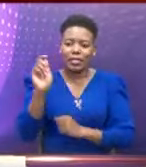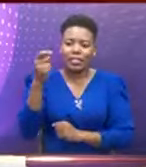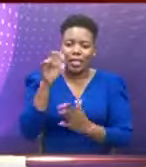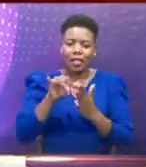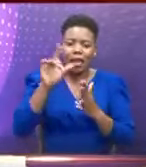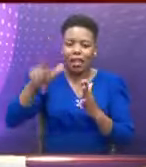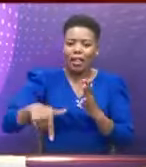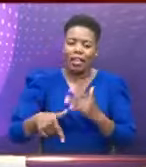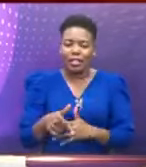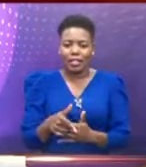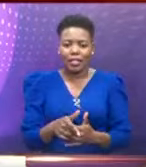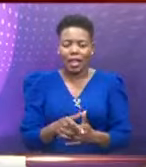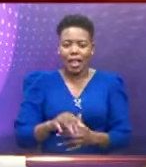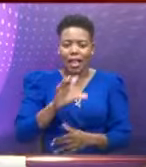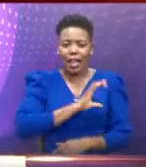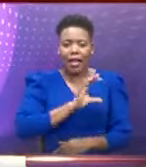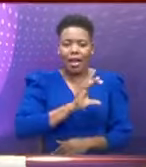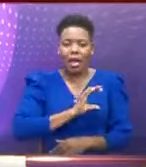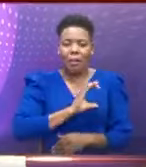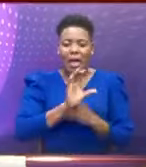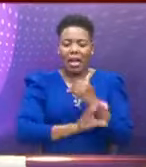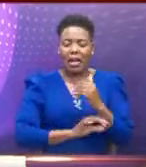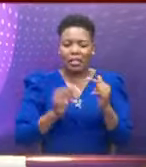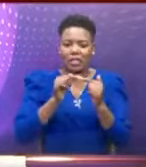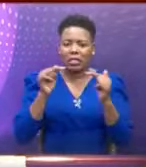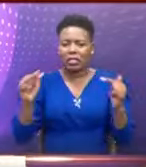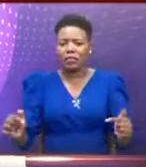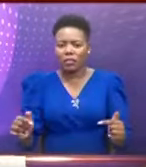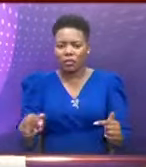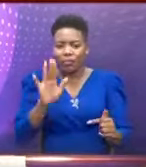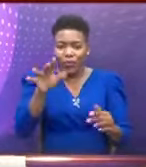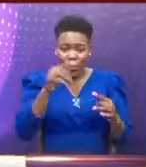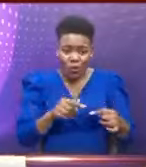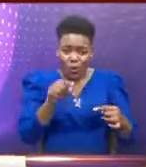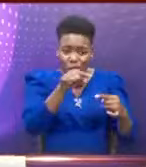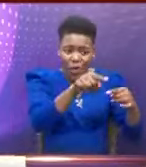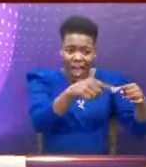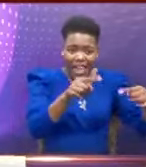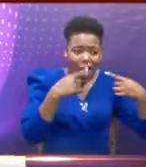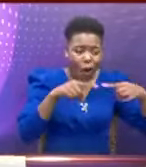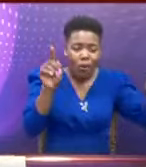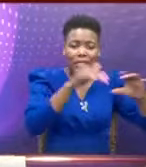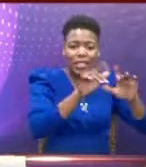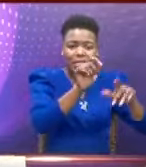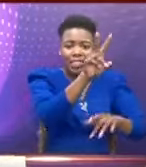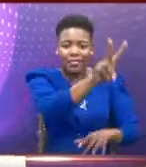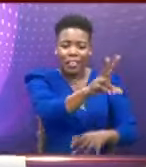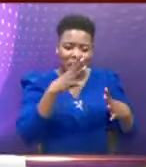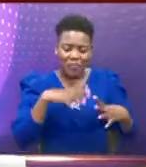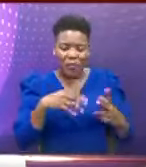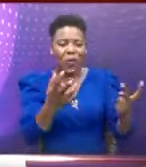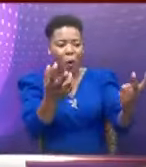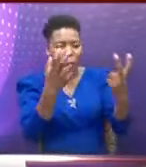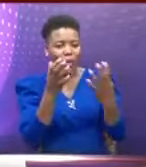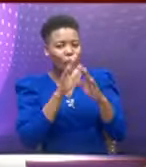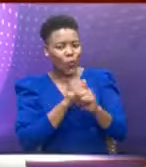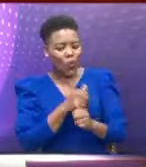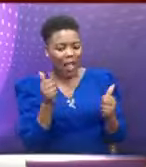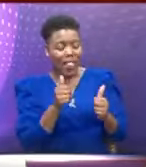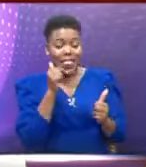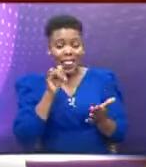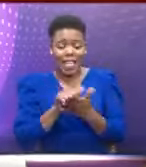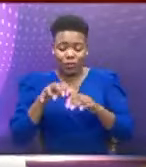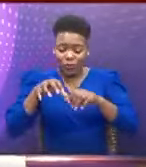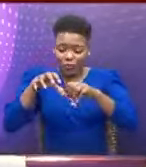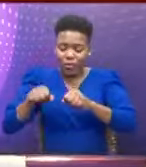ma bang'e to tend Canada ne okwedo. You announced in the media that you have secured an agreement with Canada